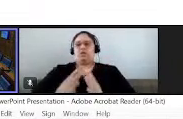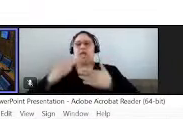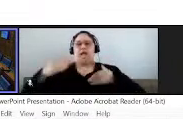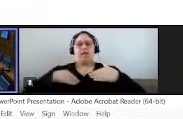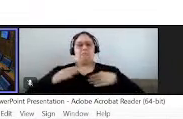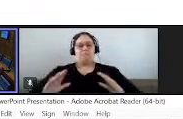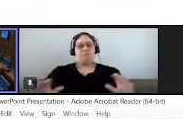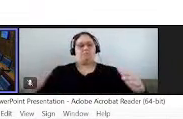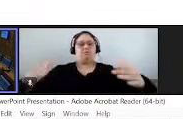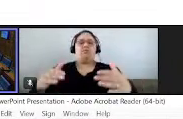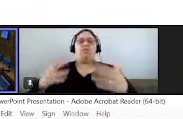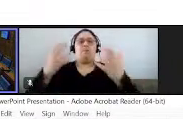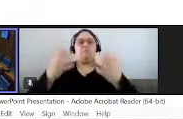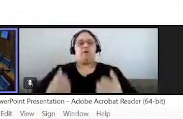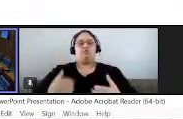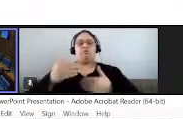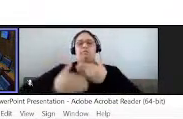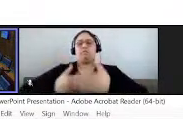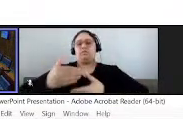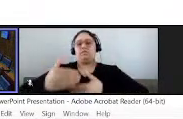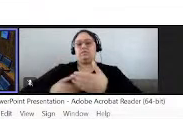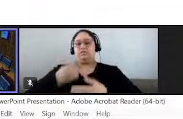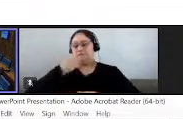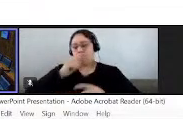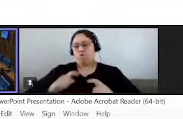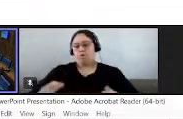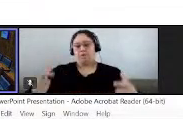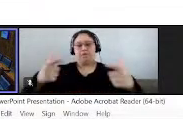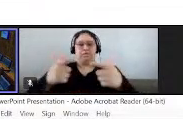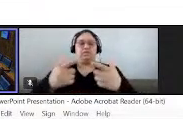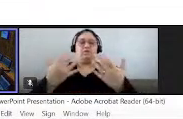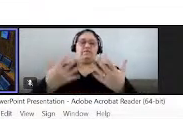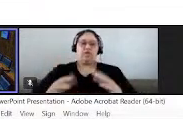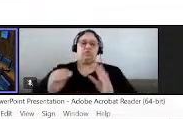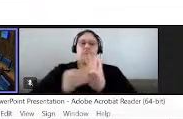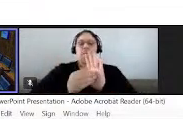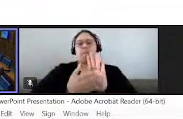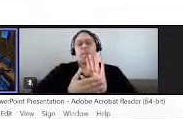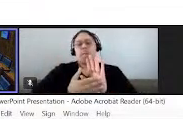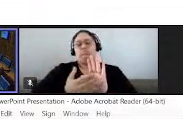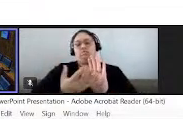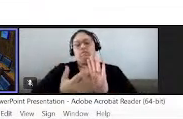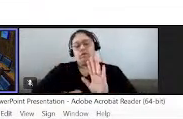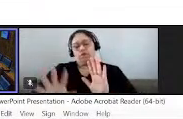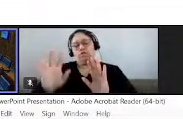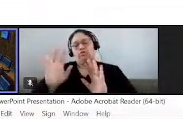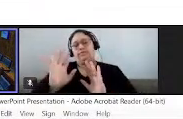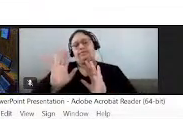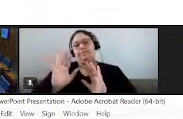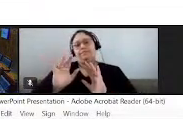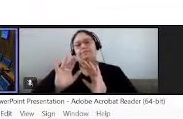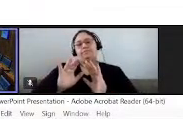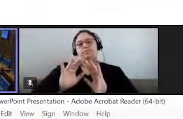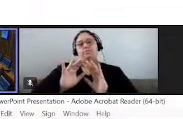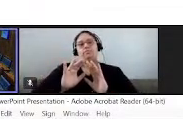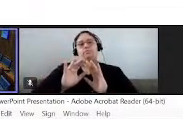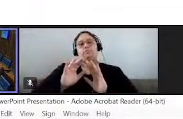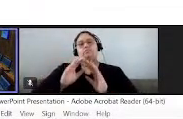administration. The budgeting process for committees was then happening.